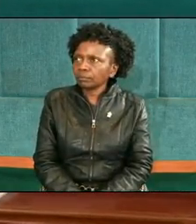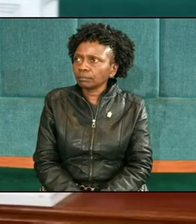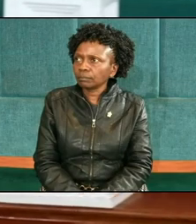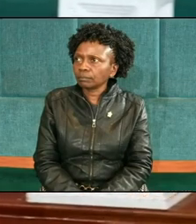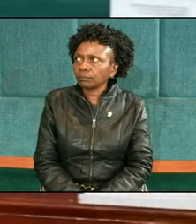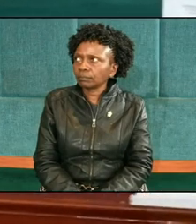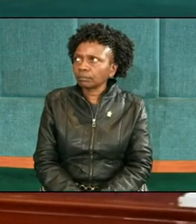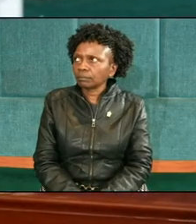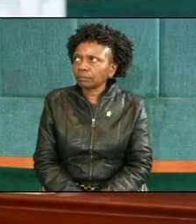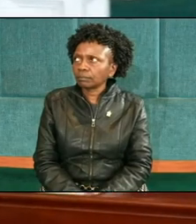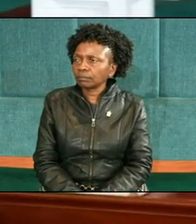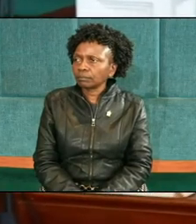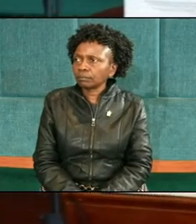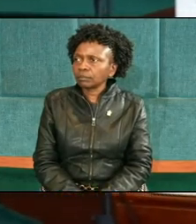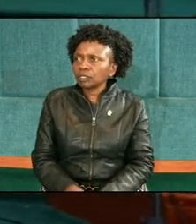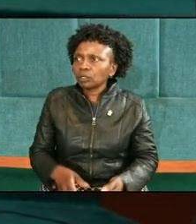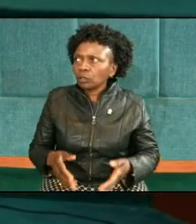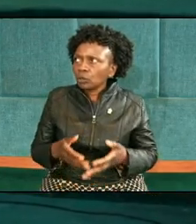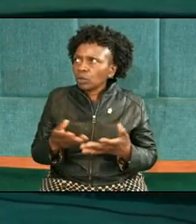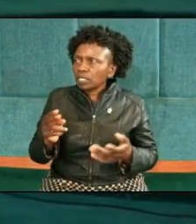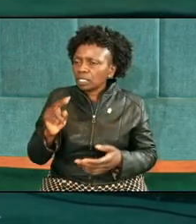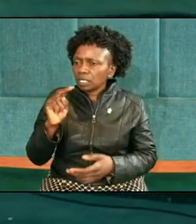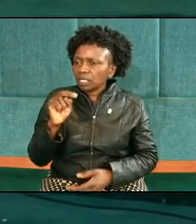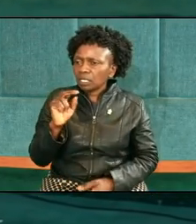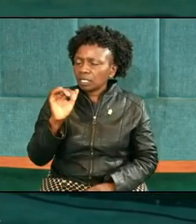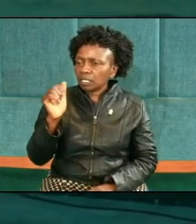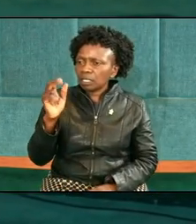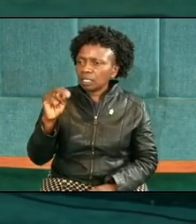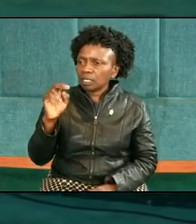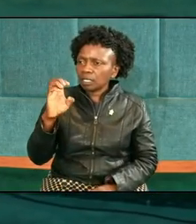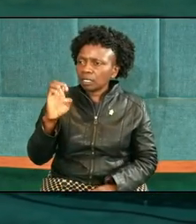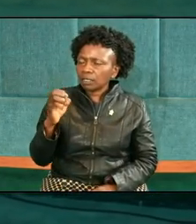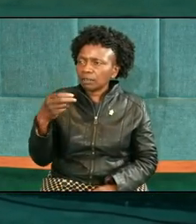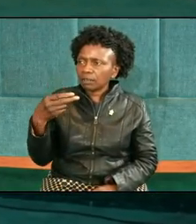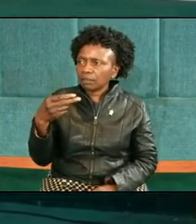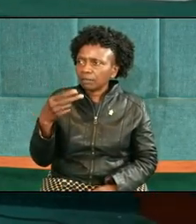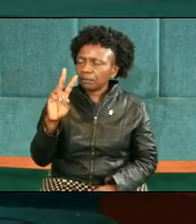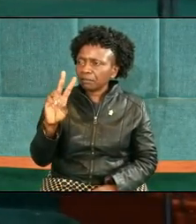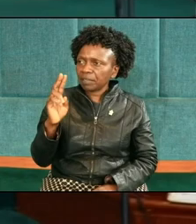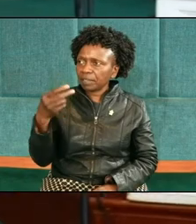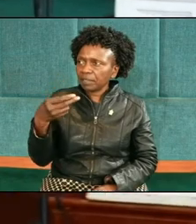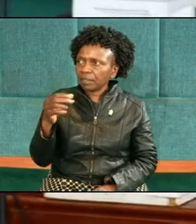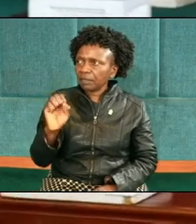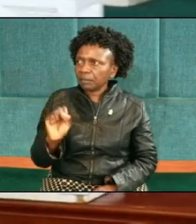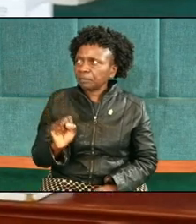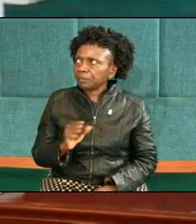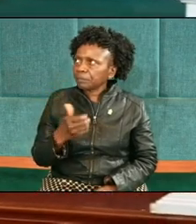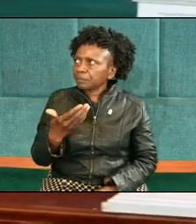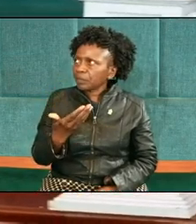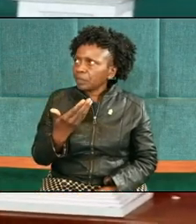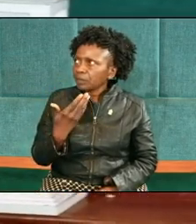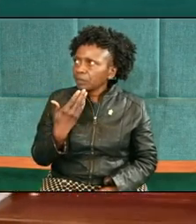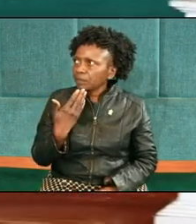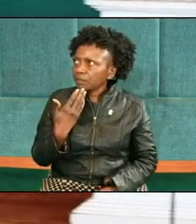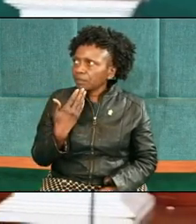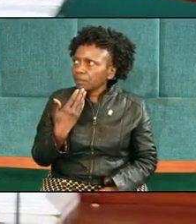where is Nineveh? When you read stuff in Bible, just don't pass over it. So I did a little.